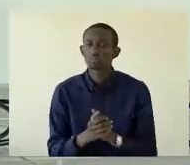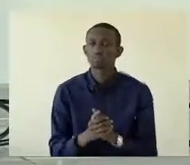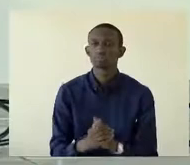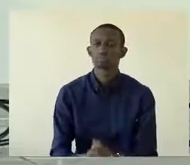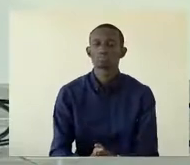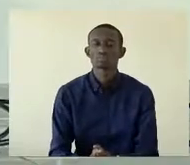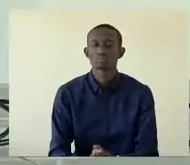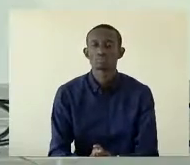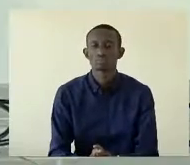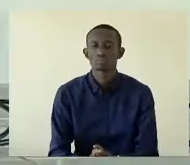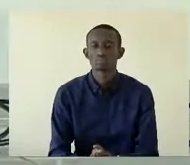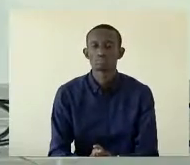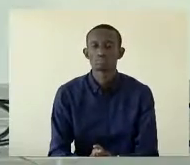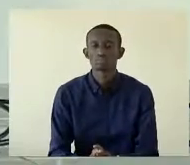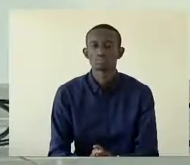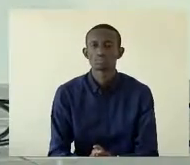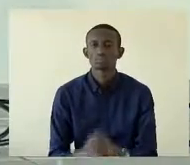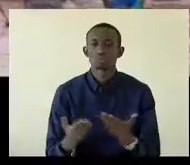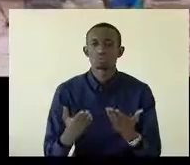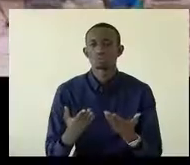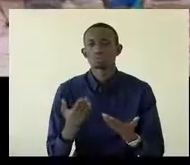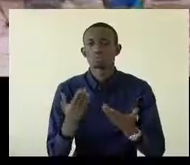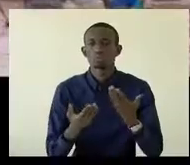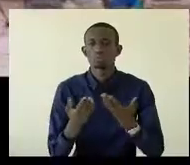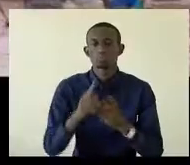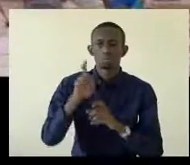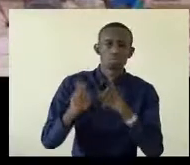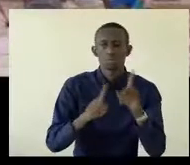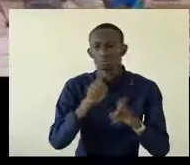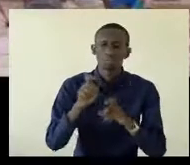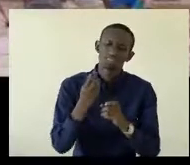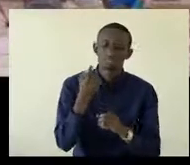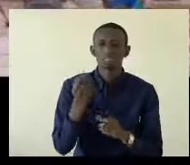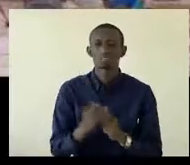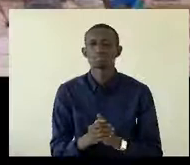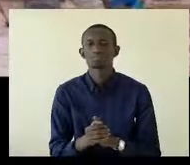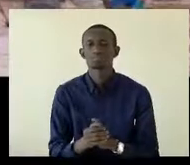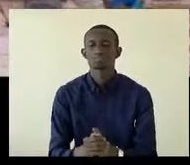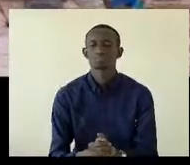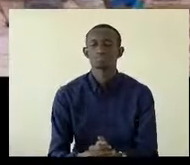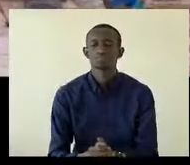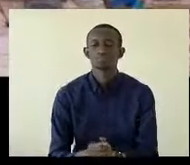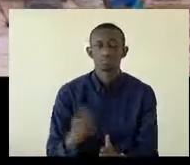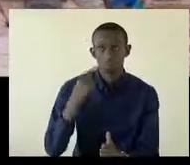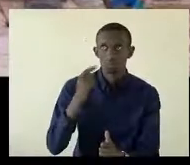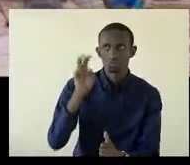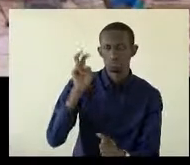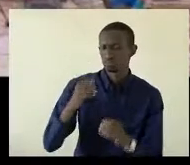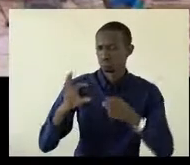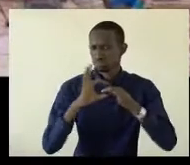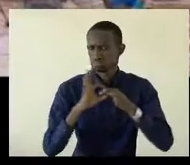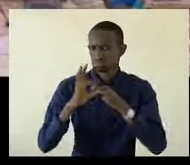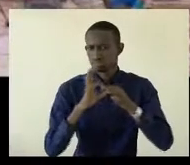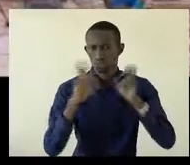time, have some, a little bit of it, a few questions to work on, related to the same lesson today,